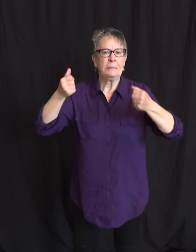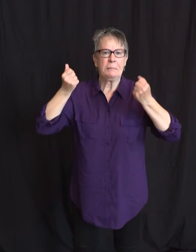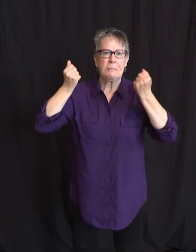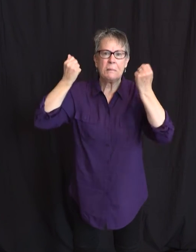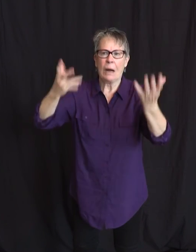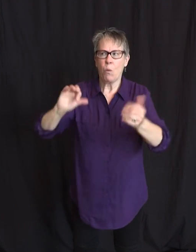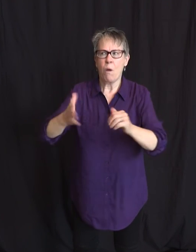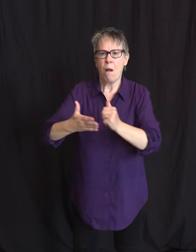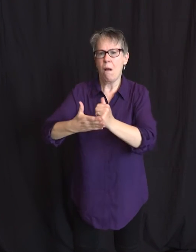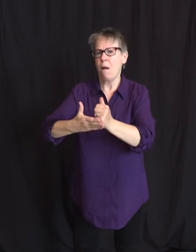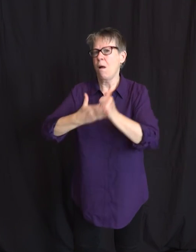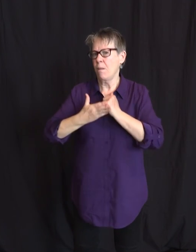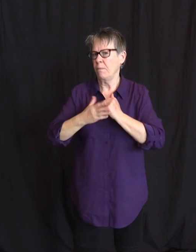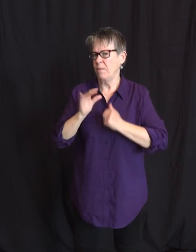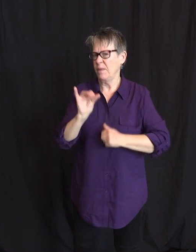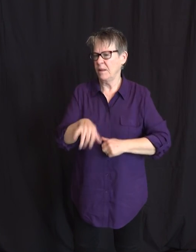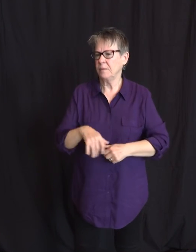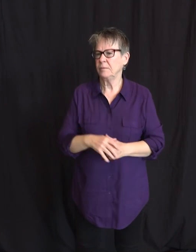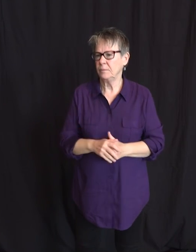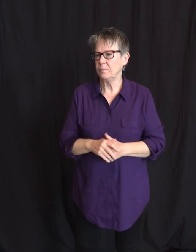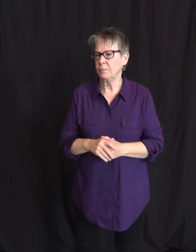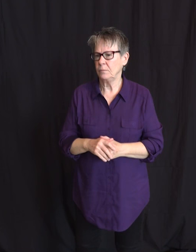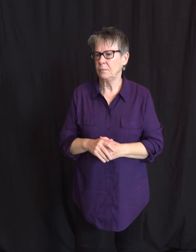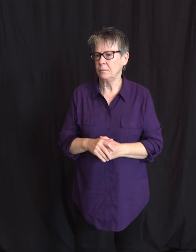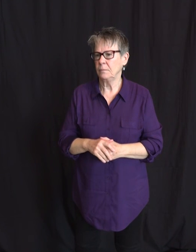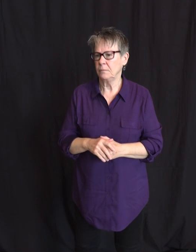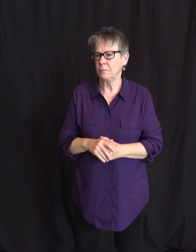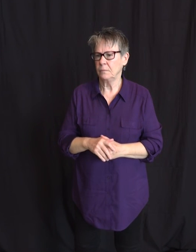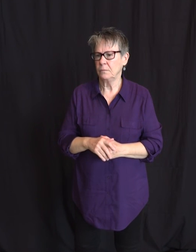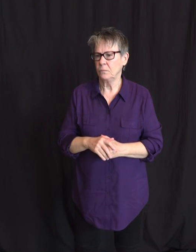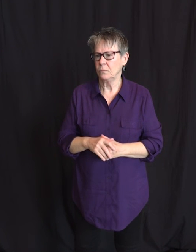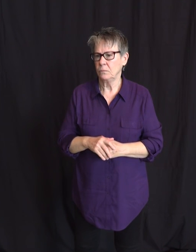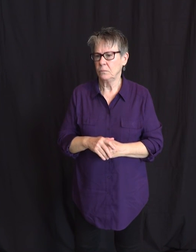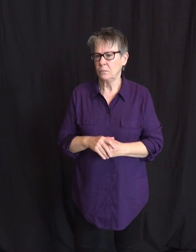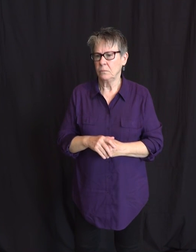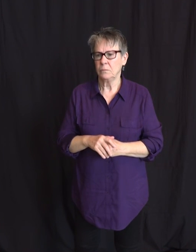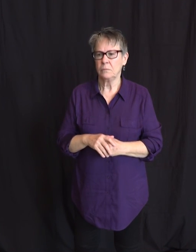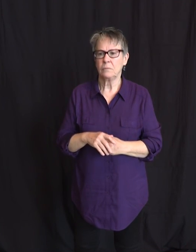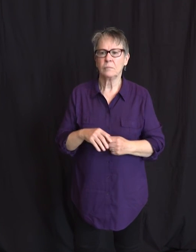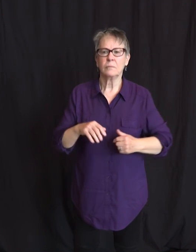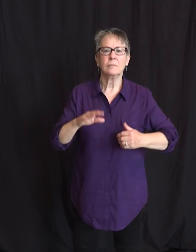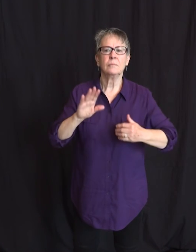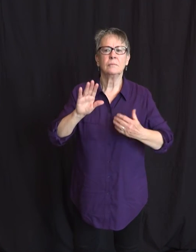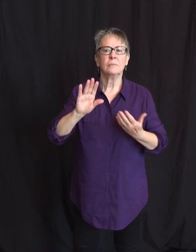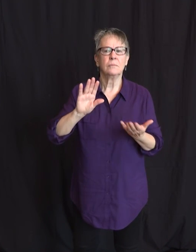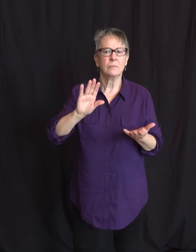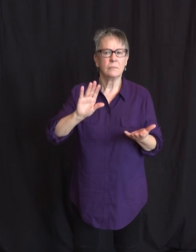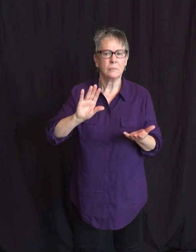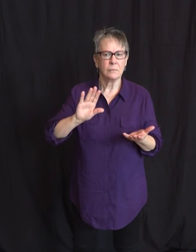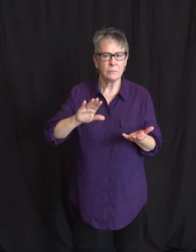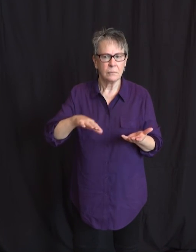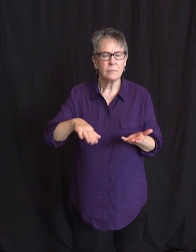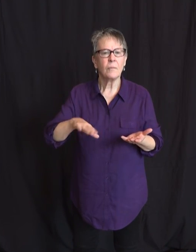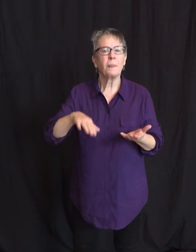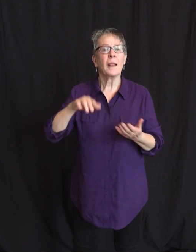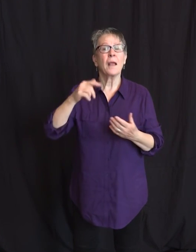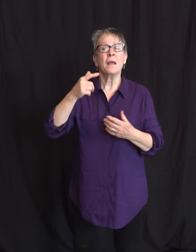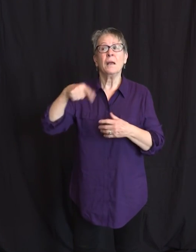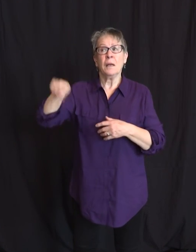21 counties with each one of them with positive cases and sadly with fatalities, but very different dimensions. If you